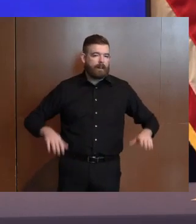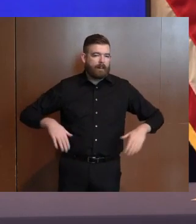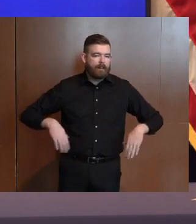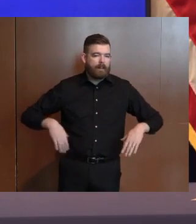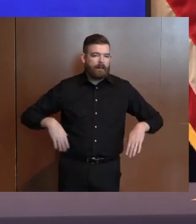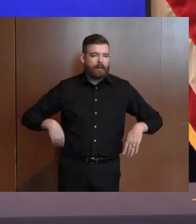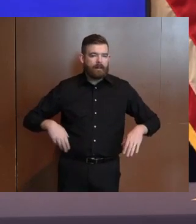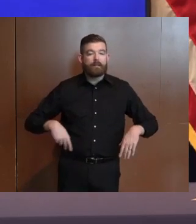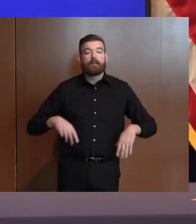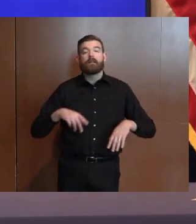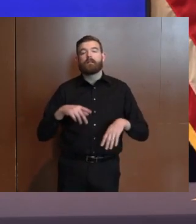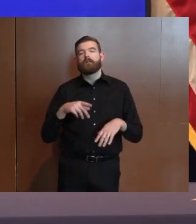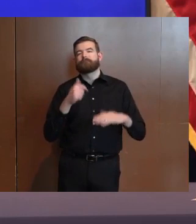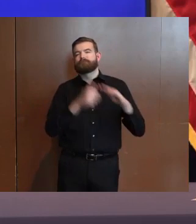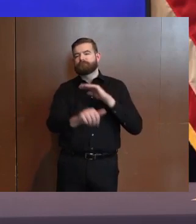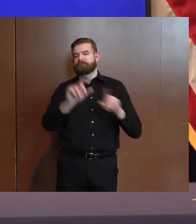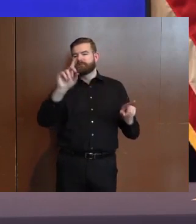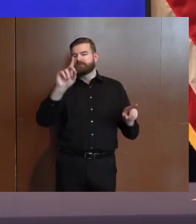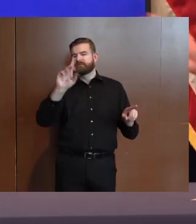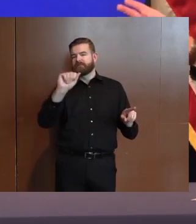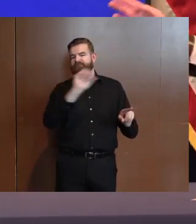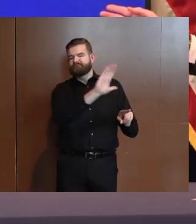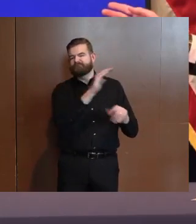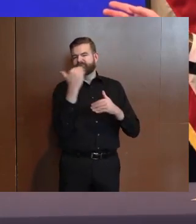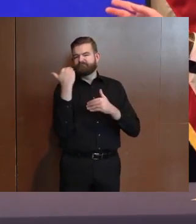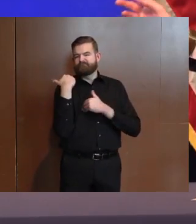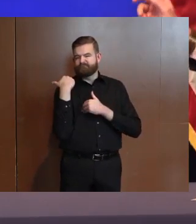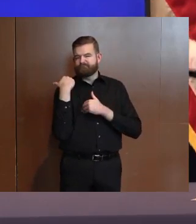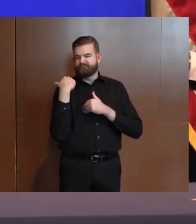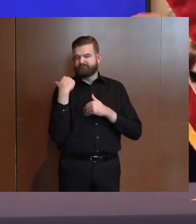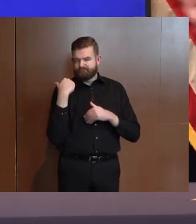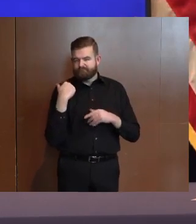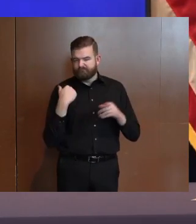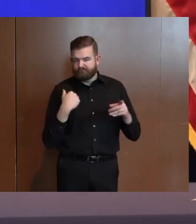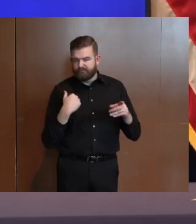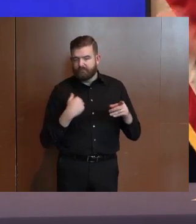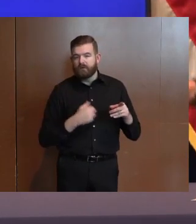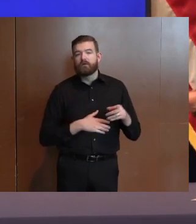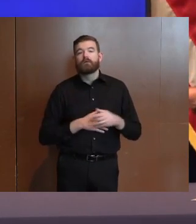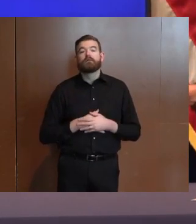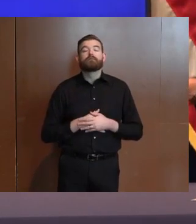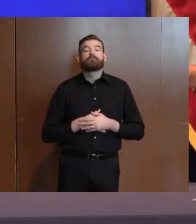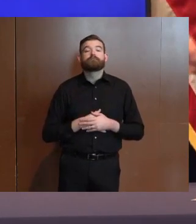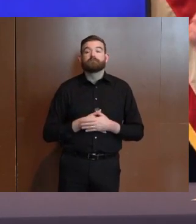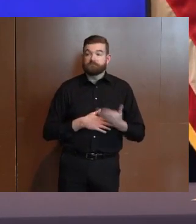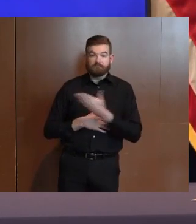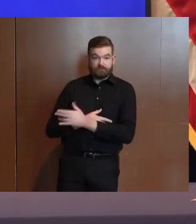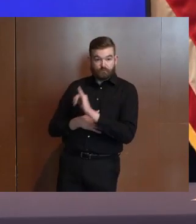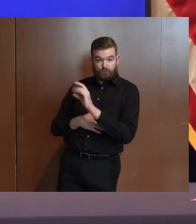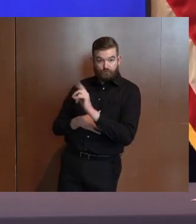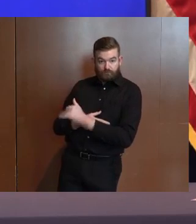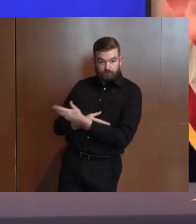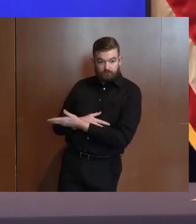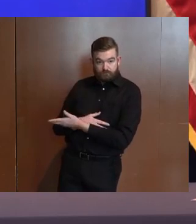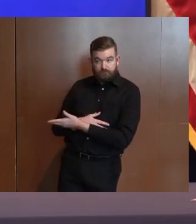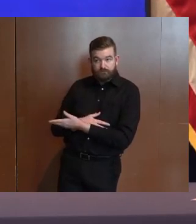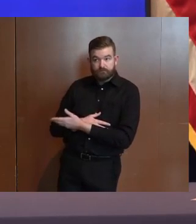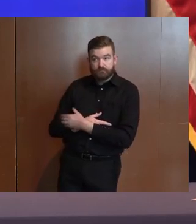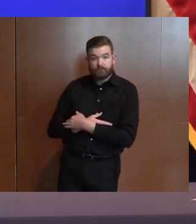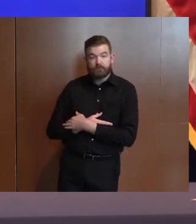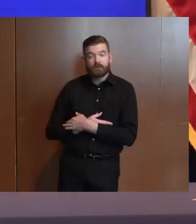as we call it. The little DCA, as it's called. Judy, on peak, on guidelines Sure. For treatment, on anything